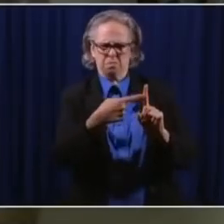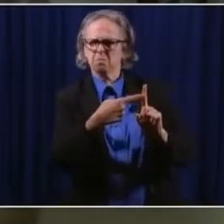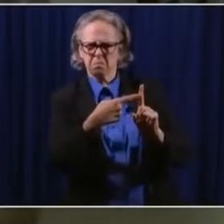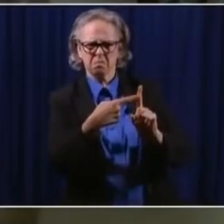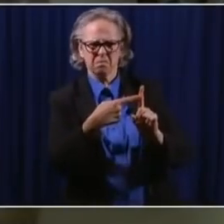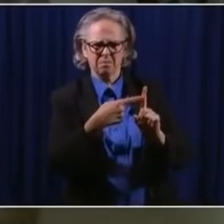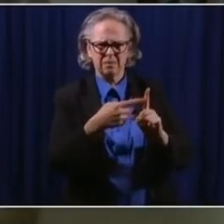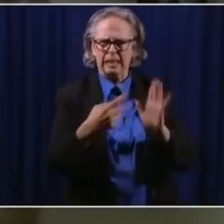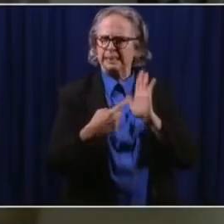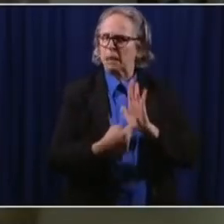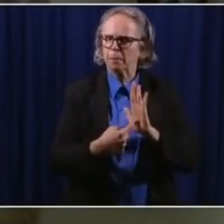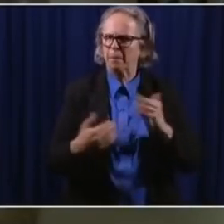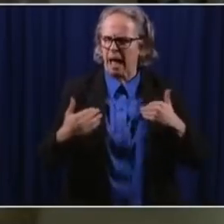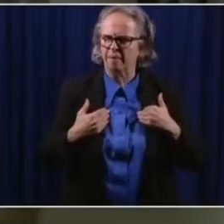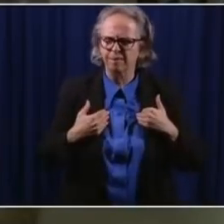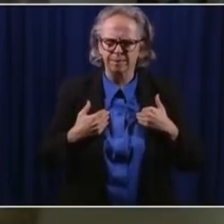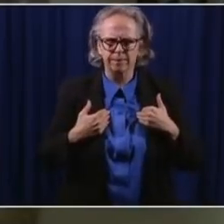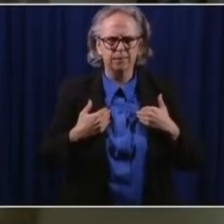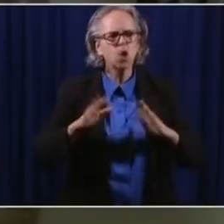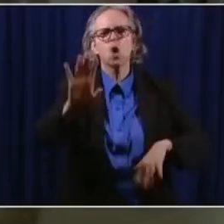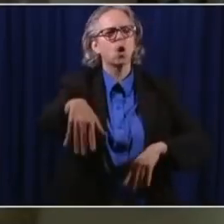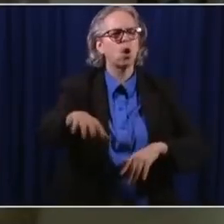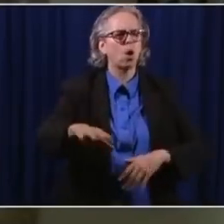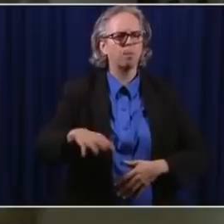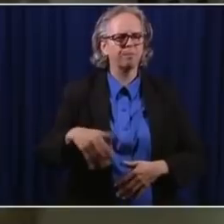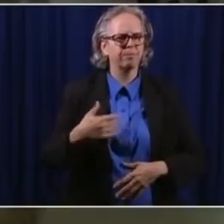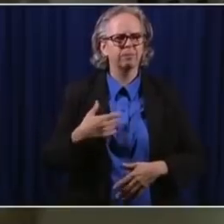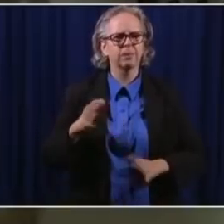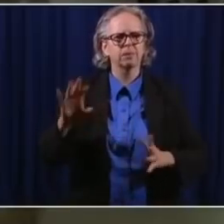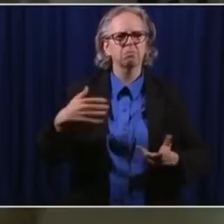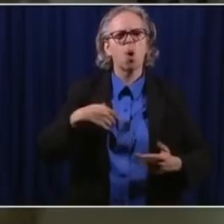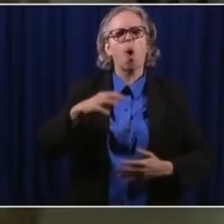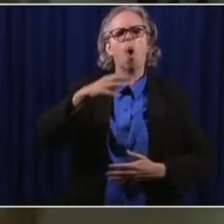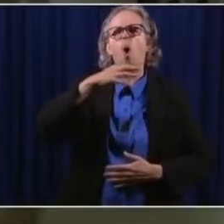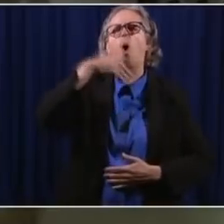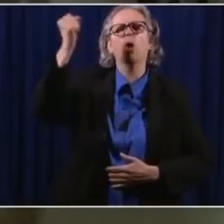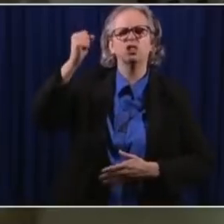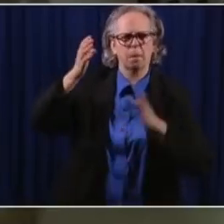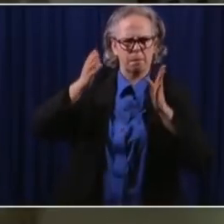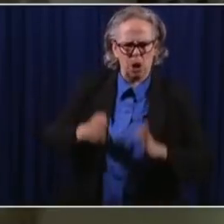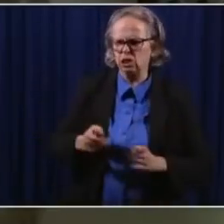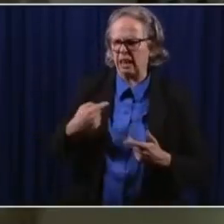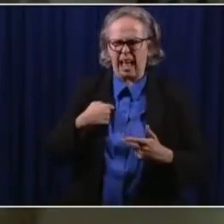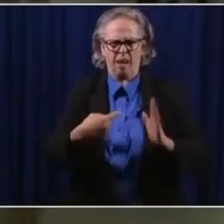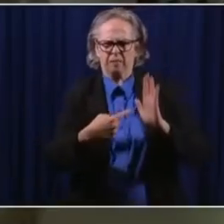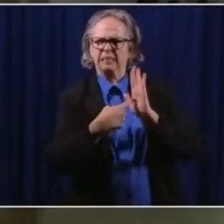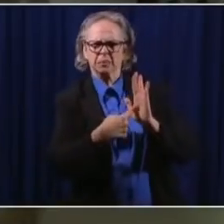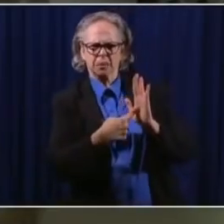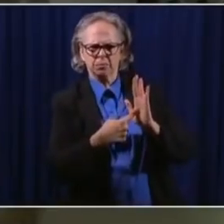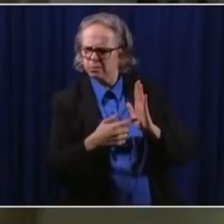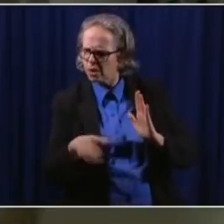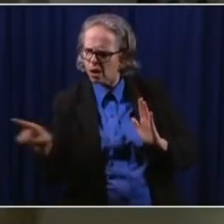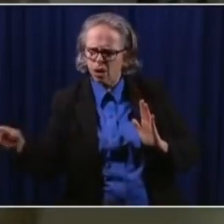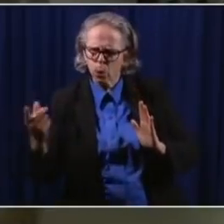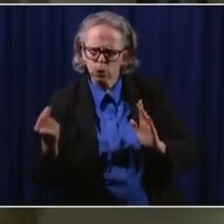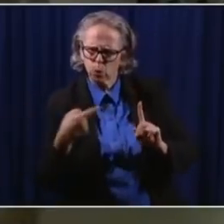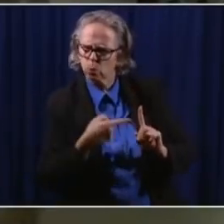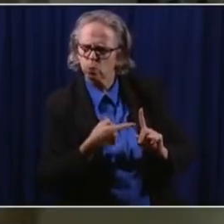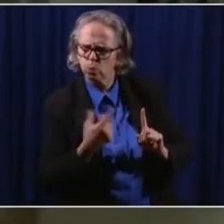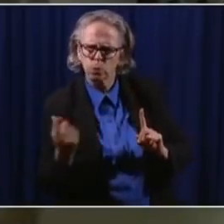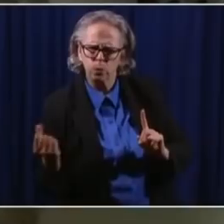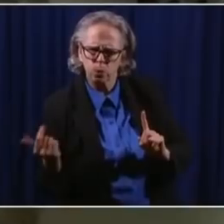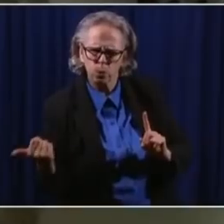or let's just, maybe it's an older person, they have symptoms. What should they be doing? They go in and let's